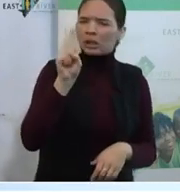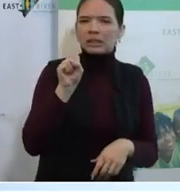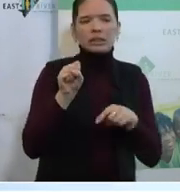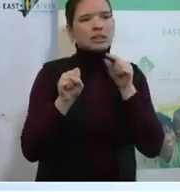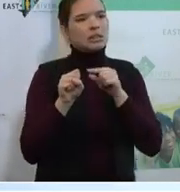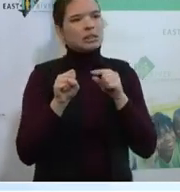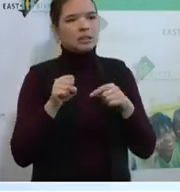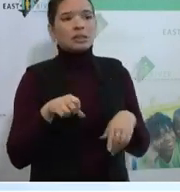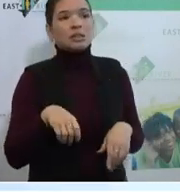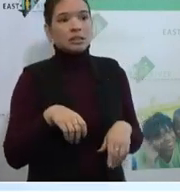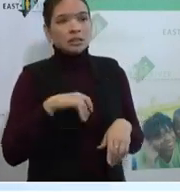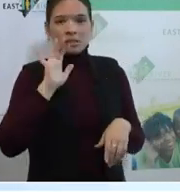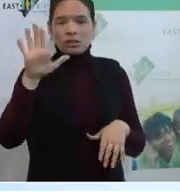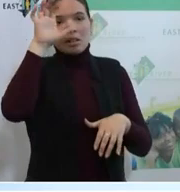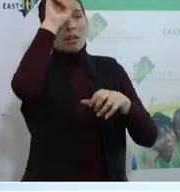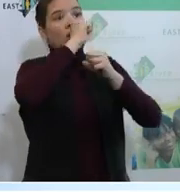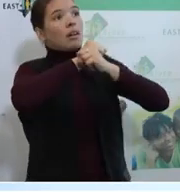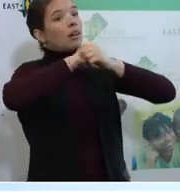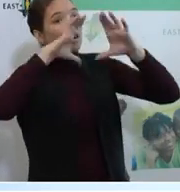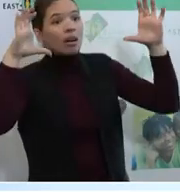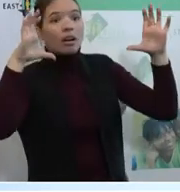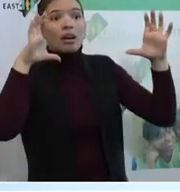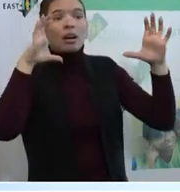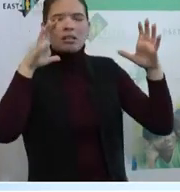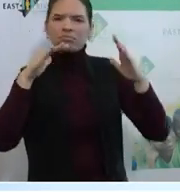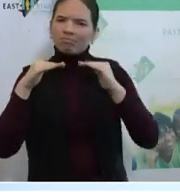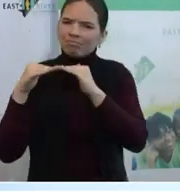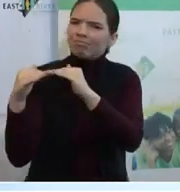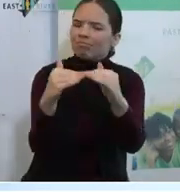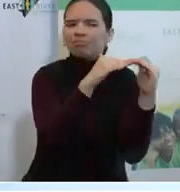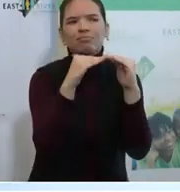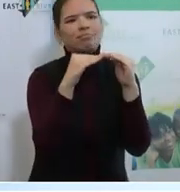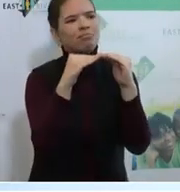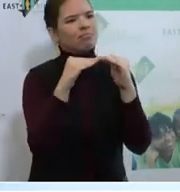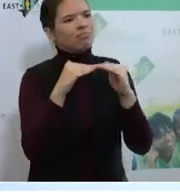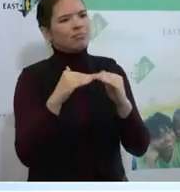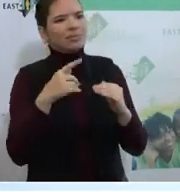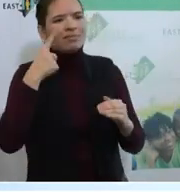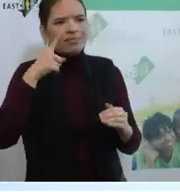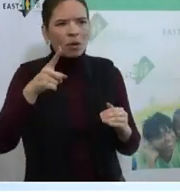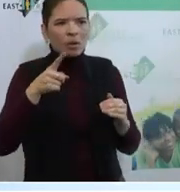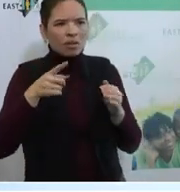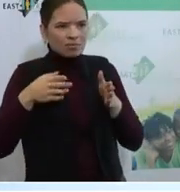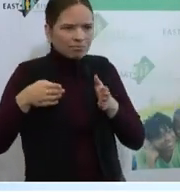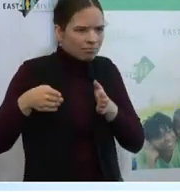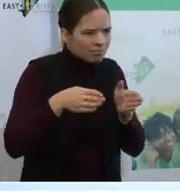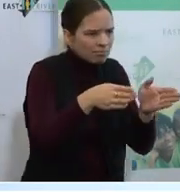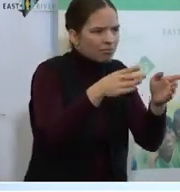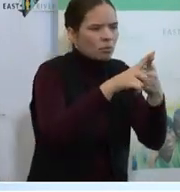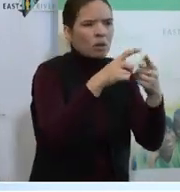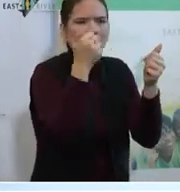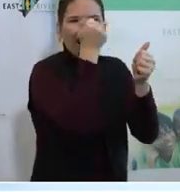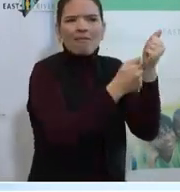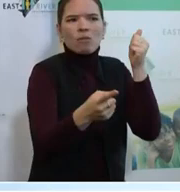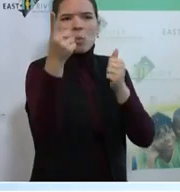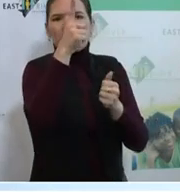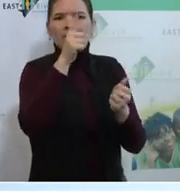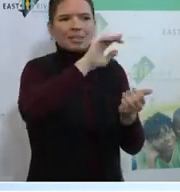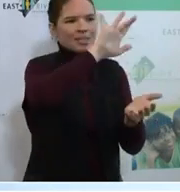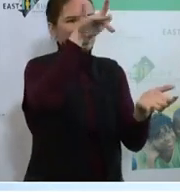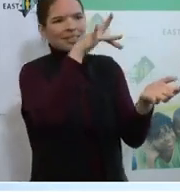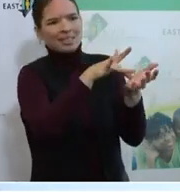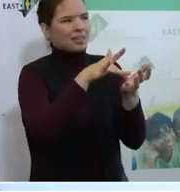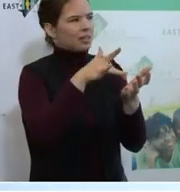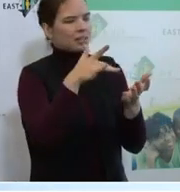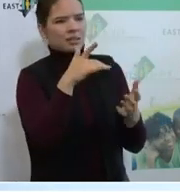shot and a pathway for everybody to the middle class is lived in the work that we do. Okay, last question